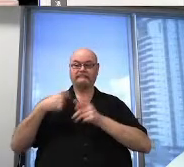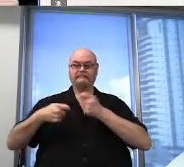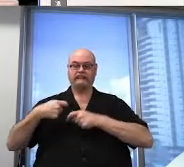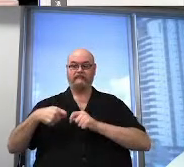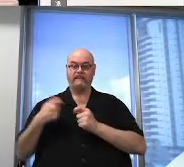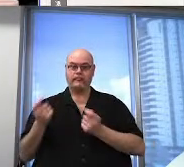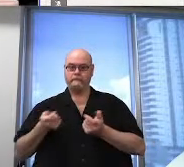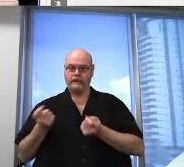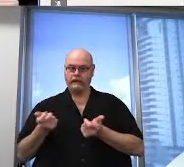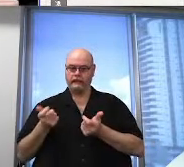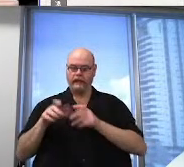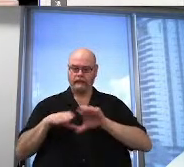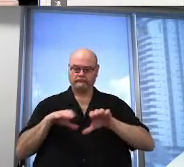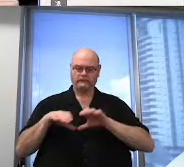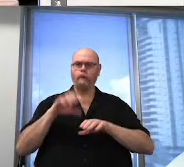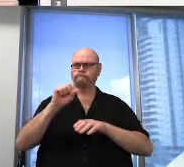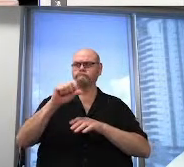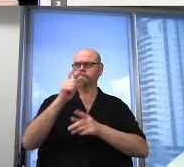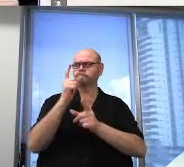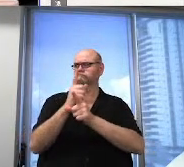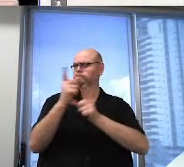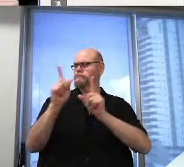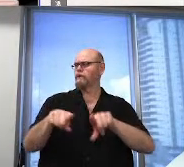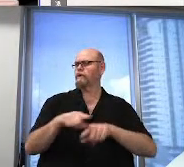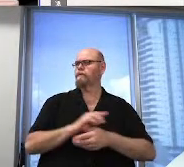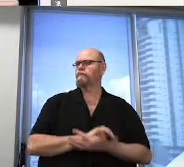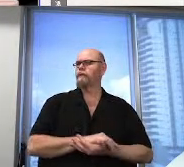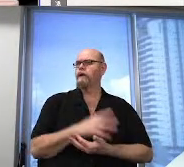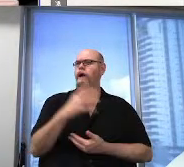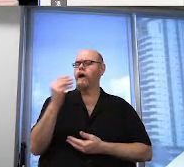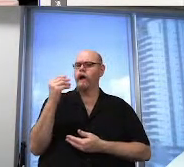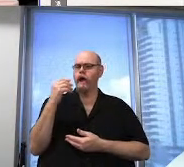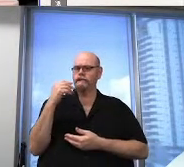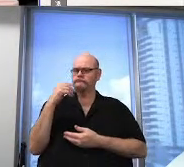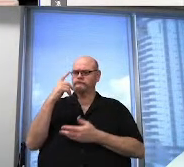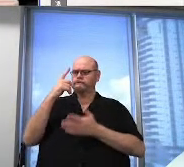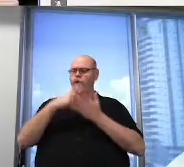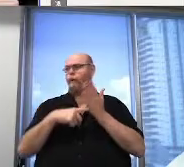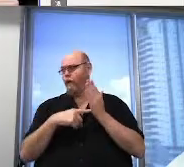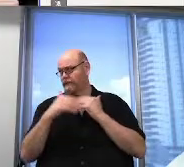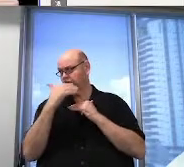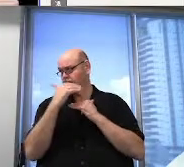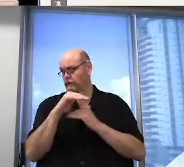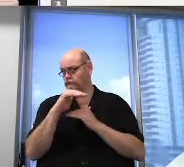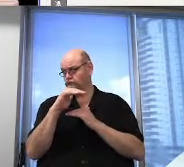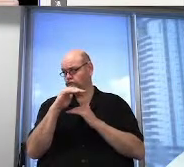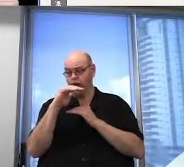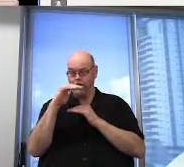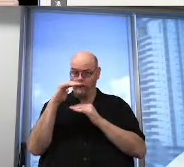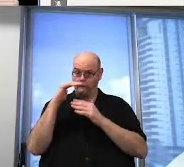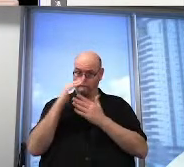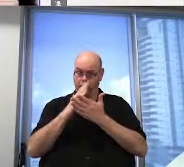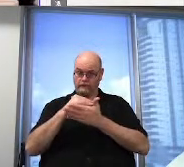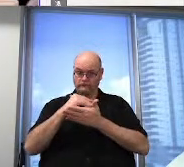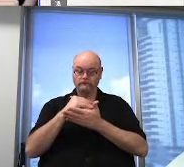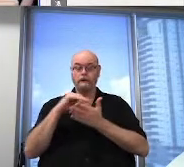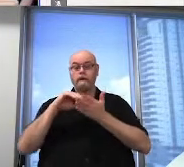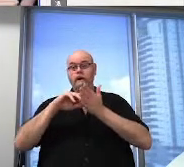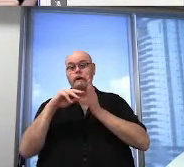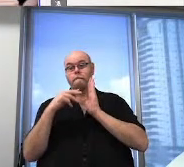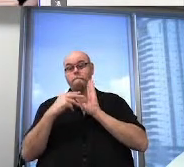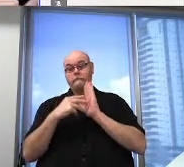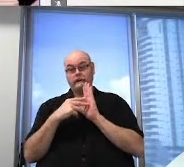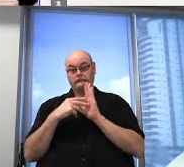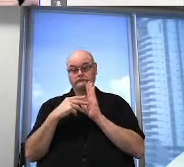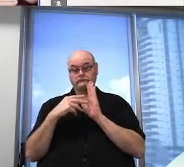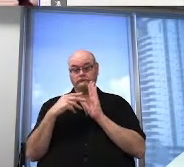rather than eliminating activities. Yes, there's a. Right. I agree. And what this constrained budget does is potentially delay